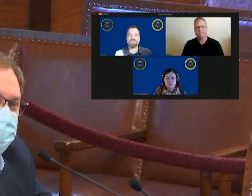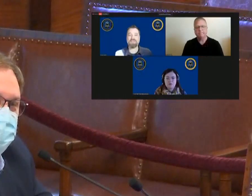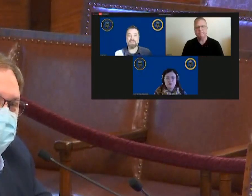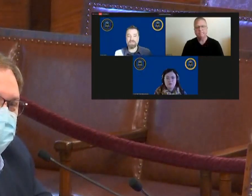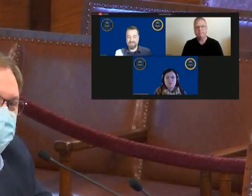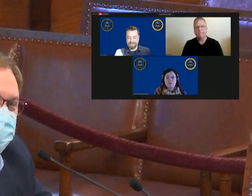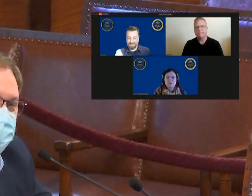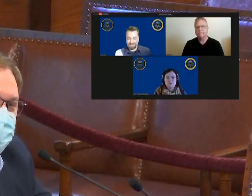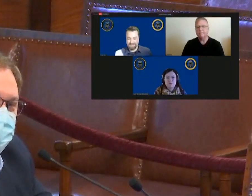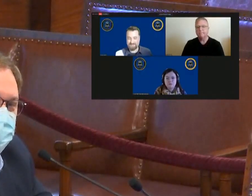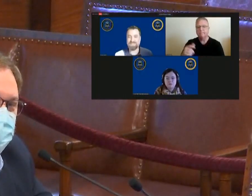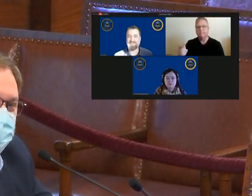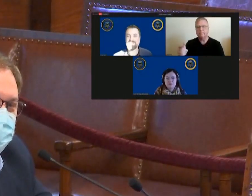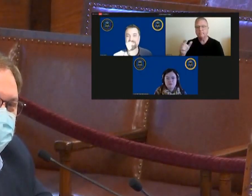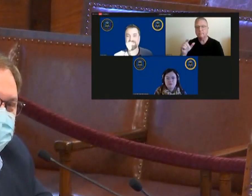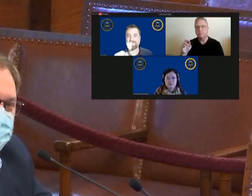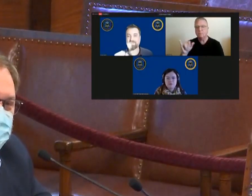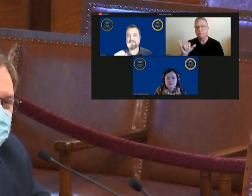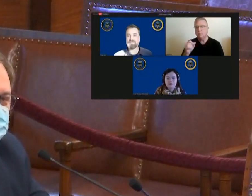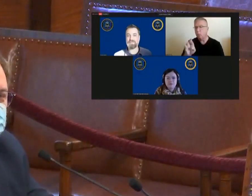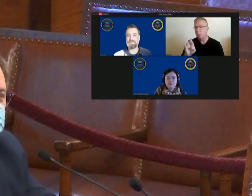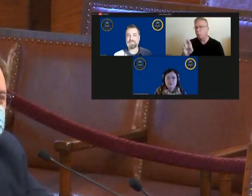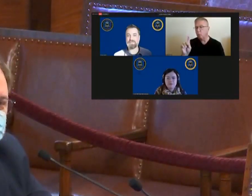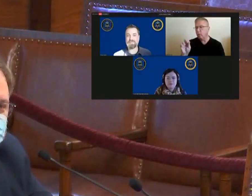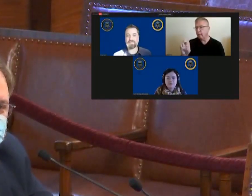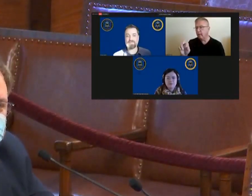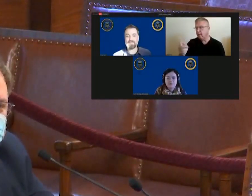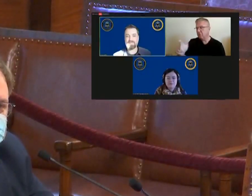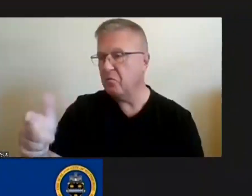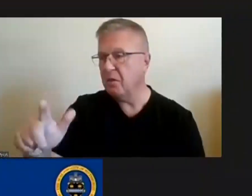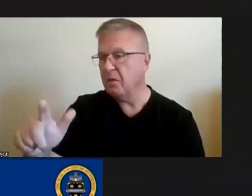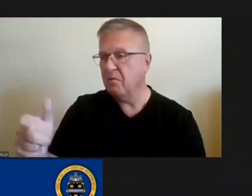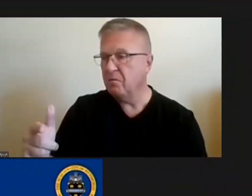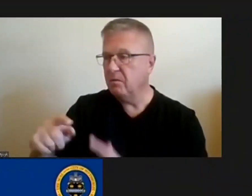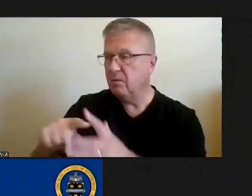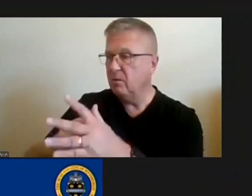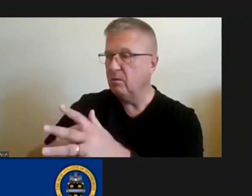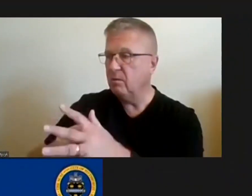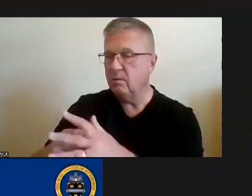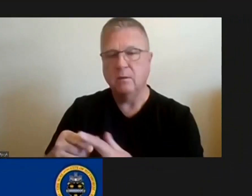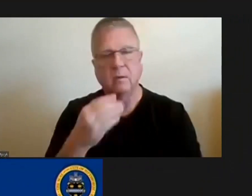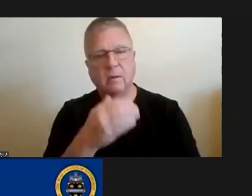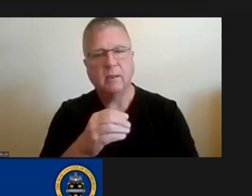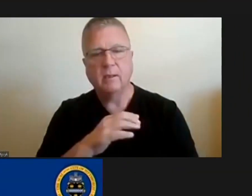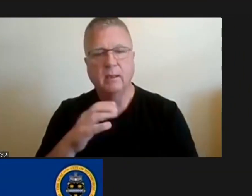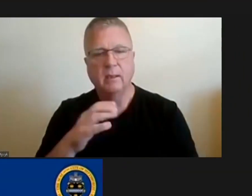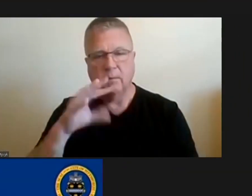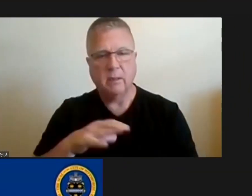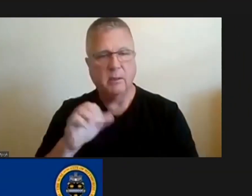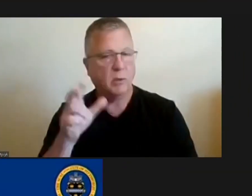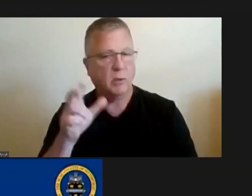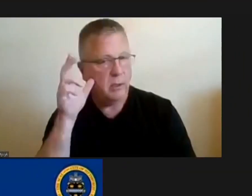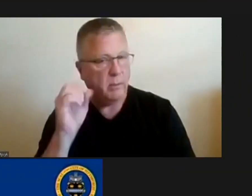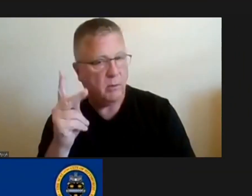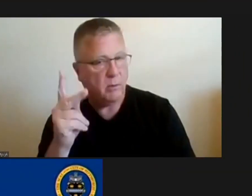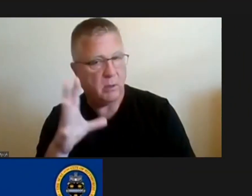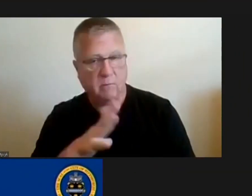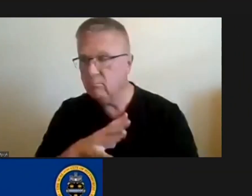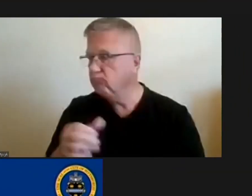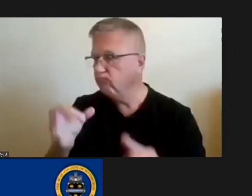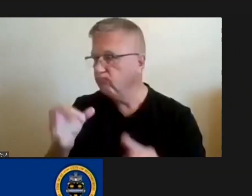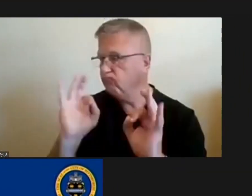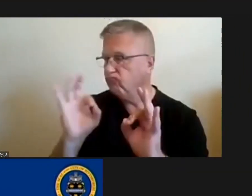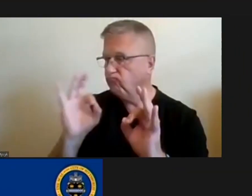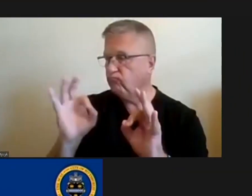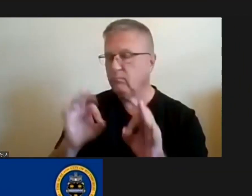Corey or Kate, either one of you want to kick it off? Thank you, Councilman. Can you hear me okay? Yeah, perfect. All right, I'm trying